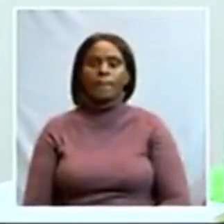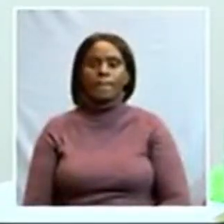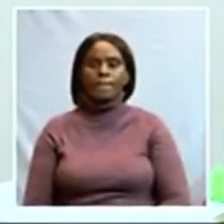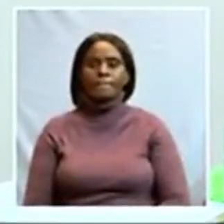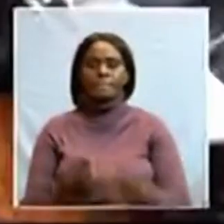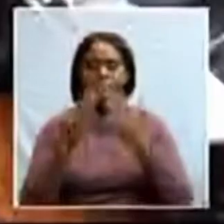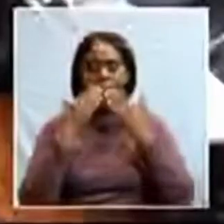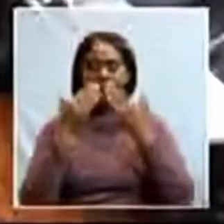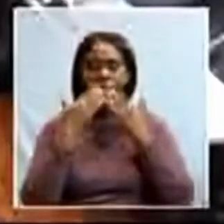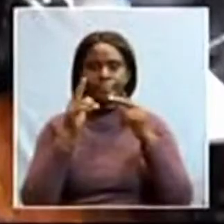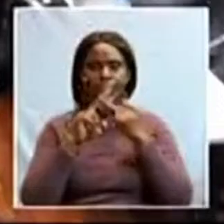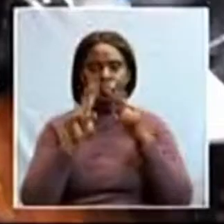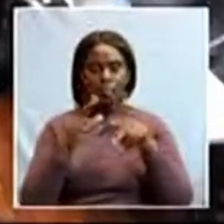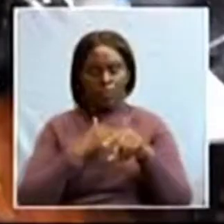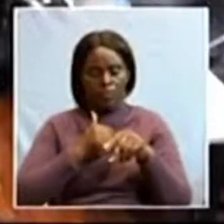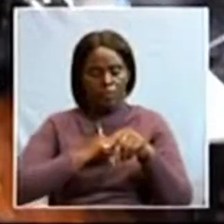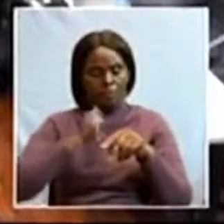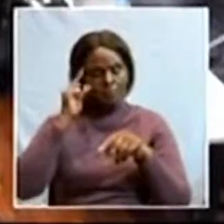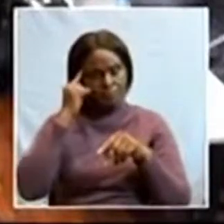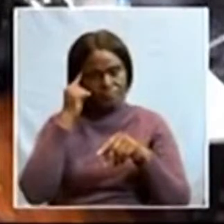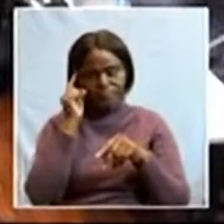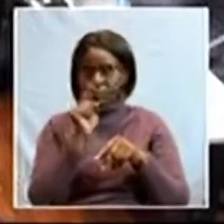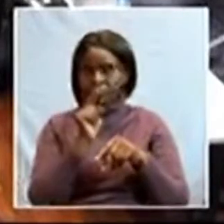Thank you, Chair. I think